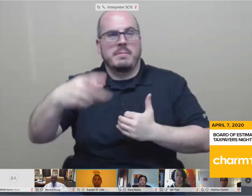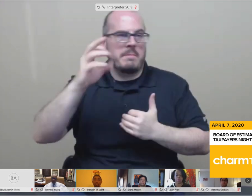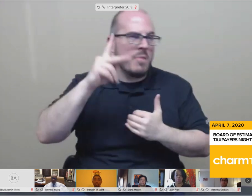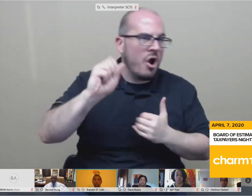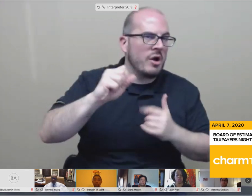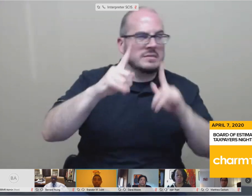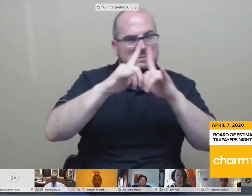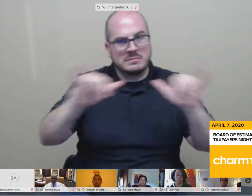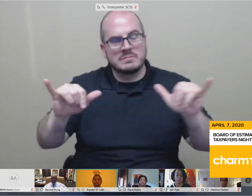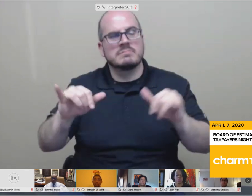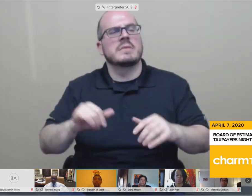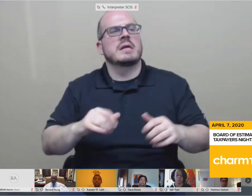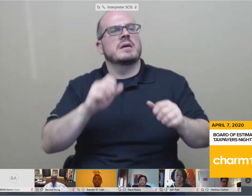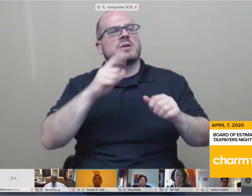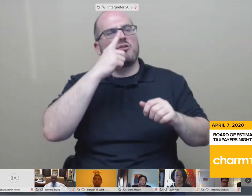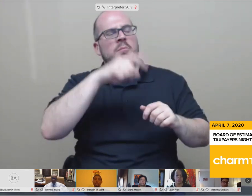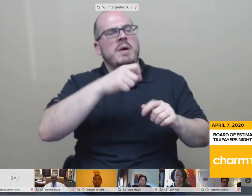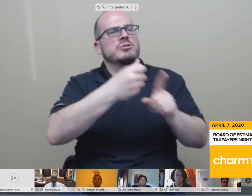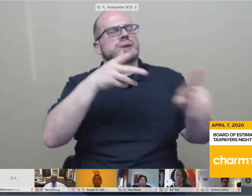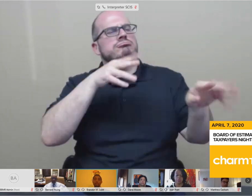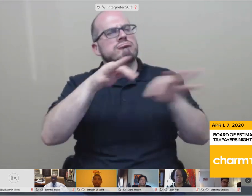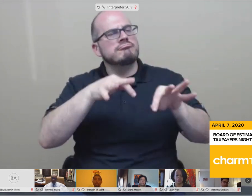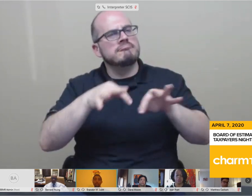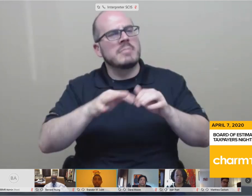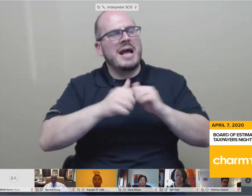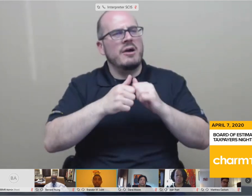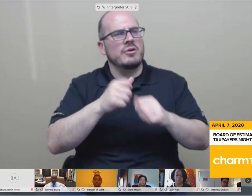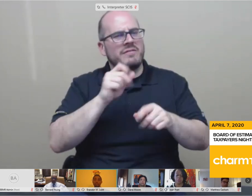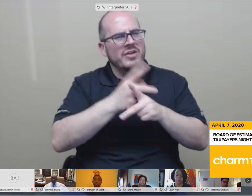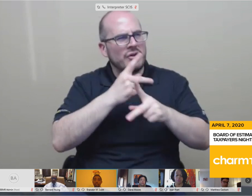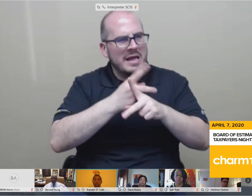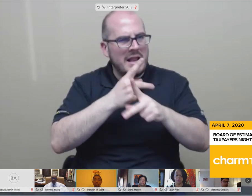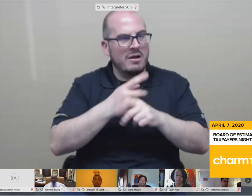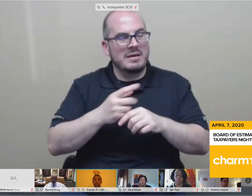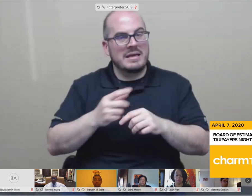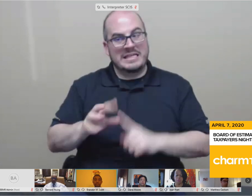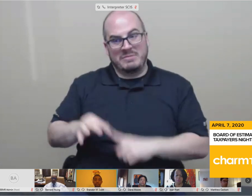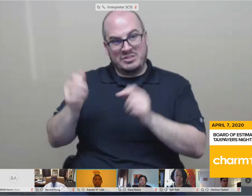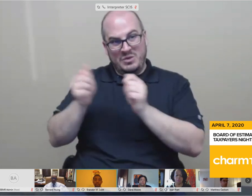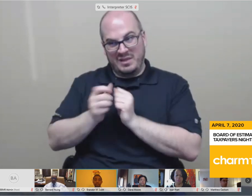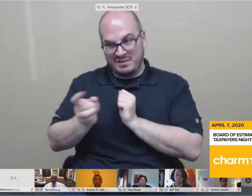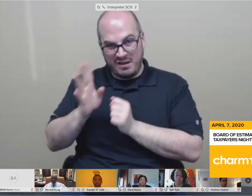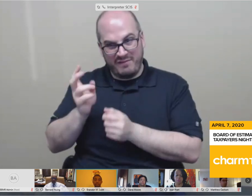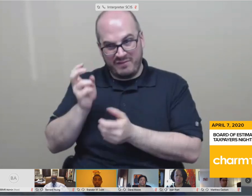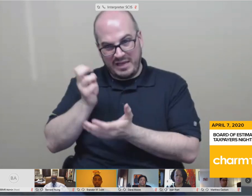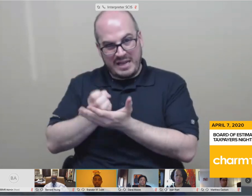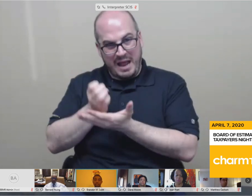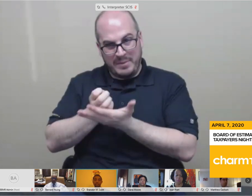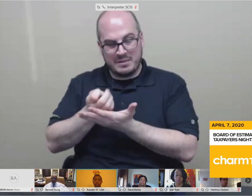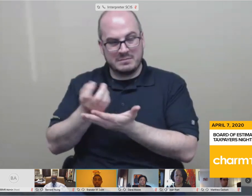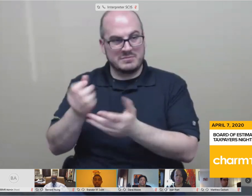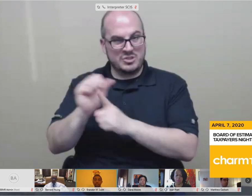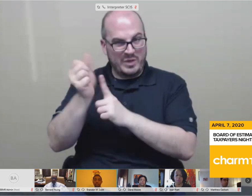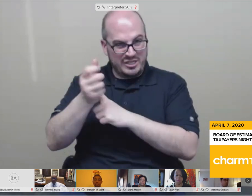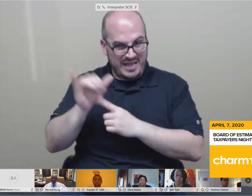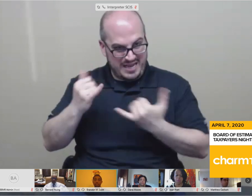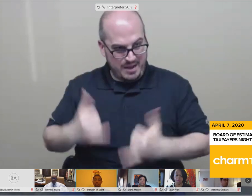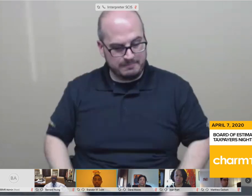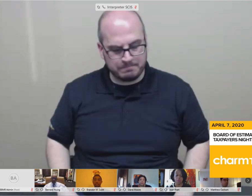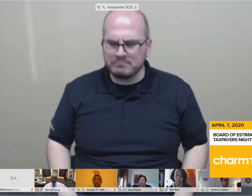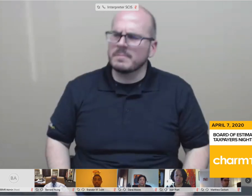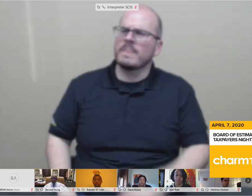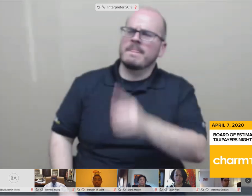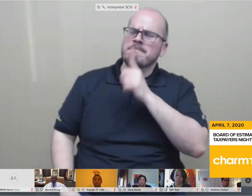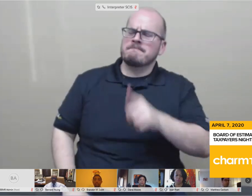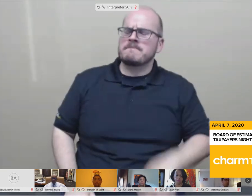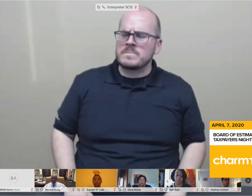go through working those things out, especially in a tough fiscal situation like we are now. Sure. So